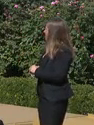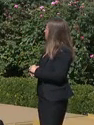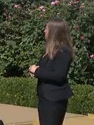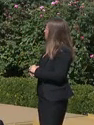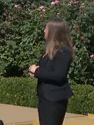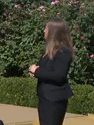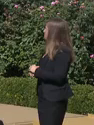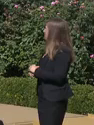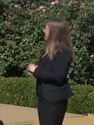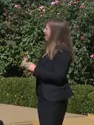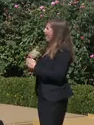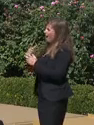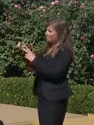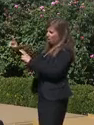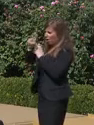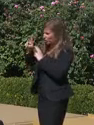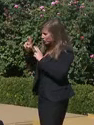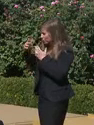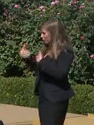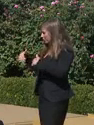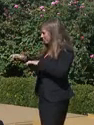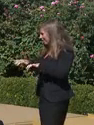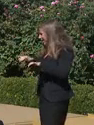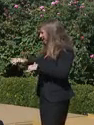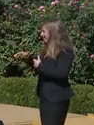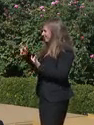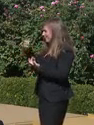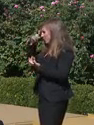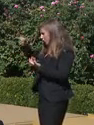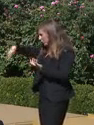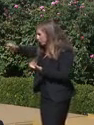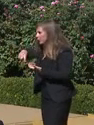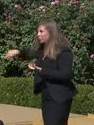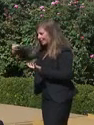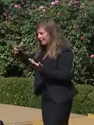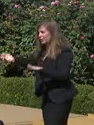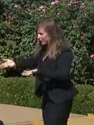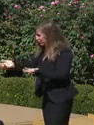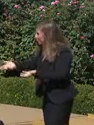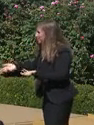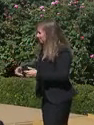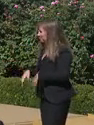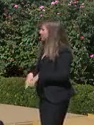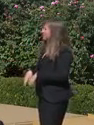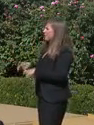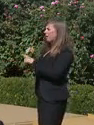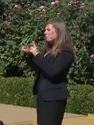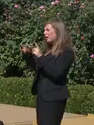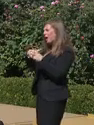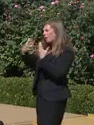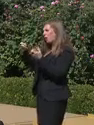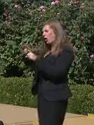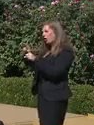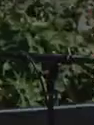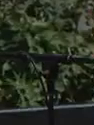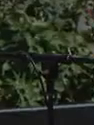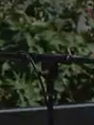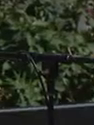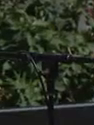And I am so honored to play that for you here. But I wanted also to let you